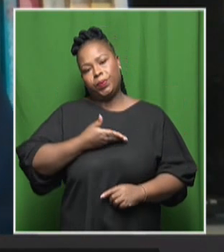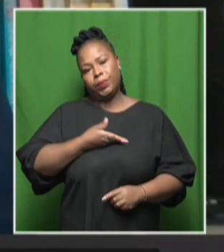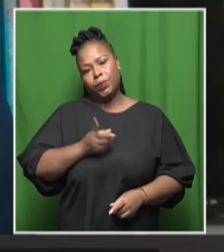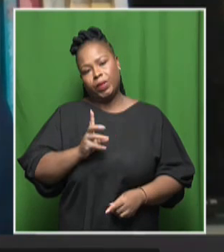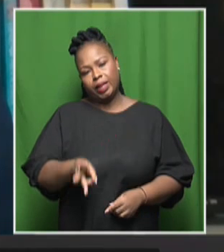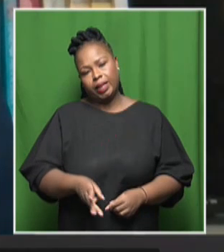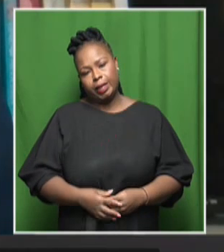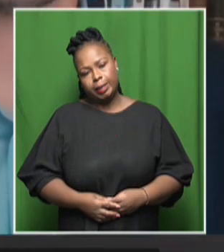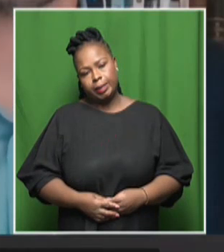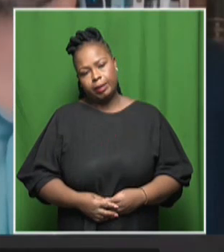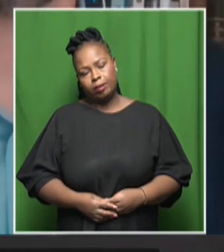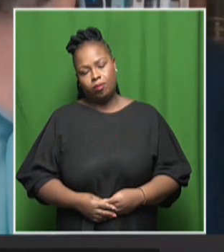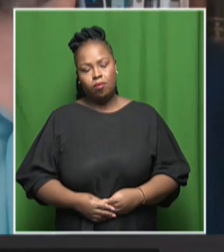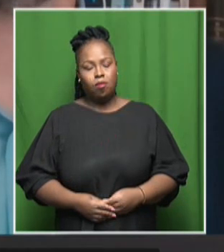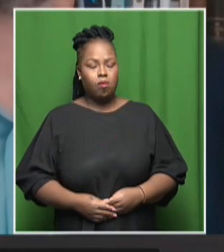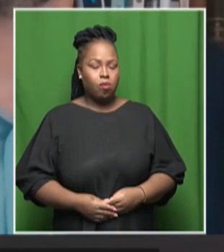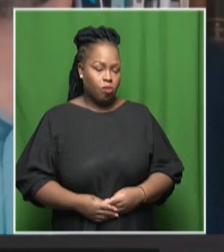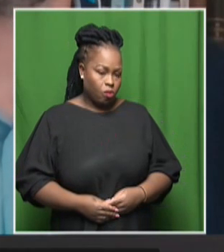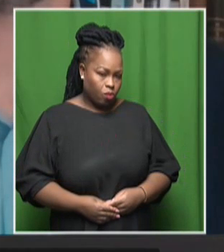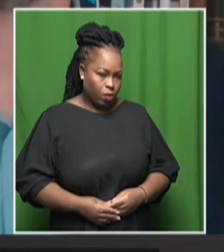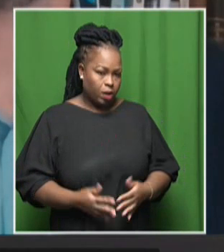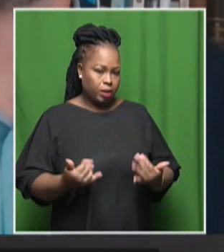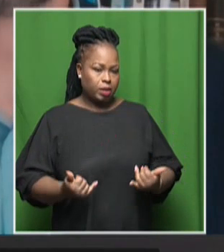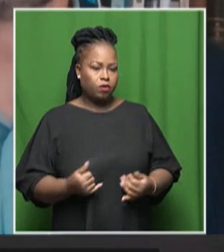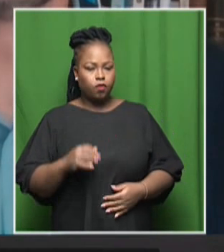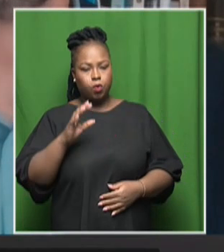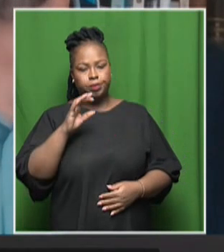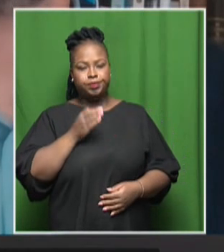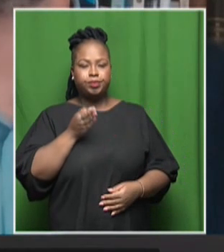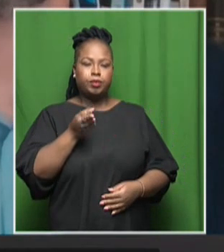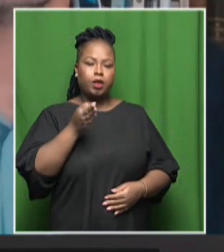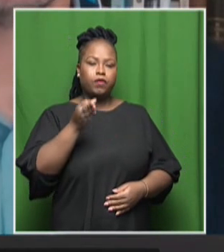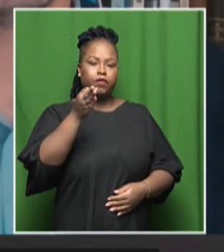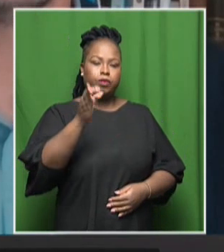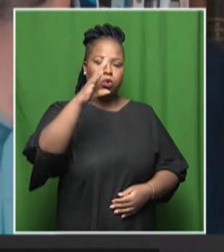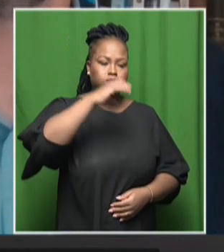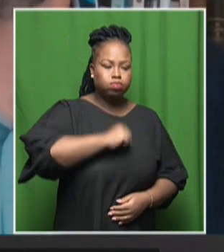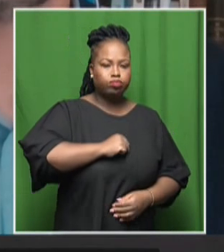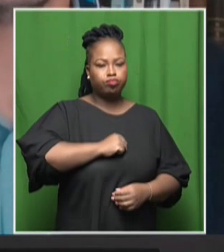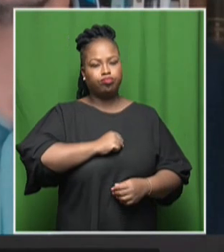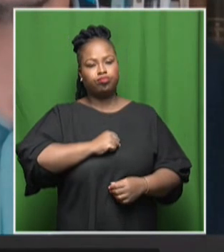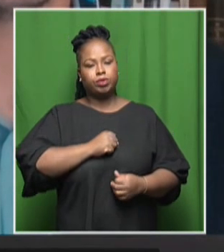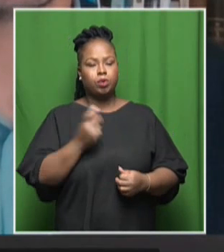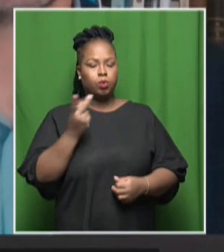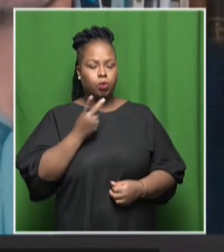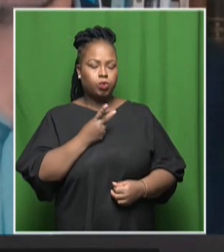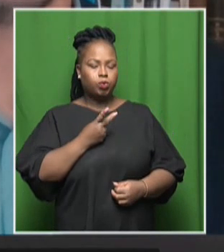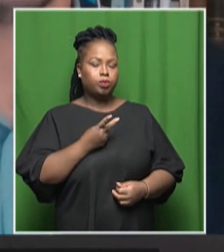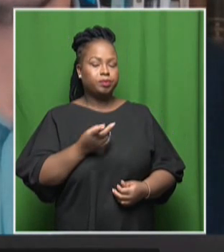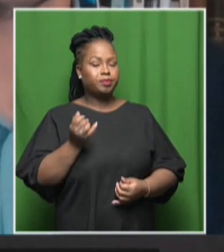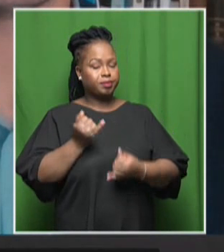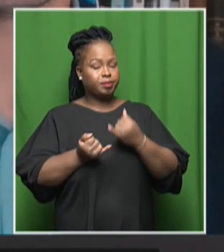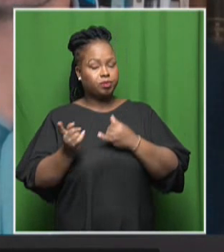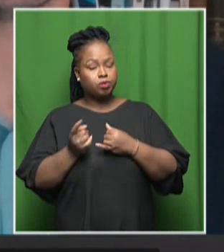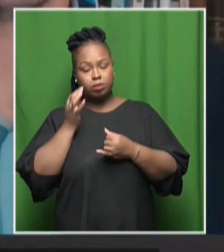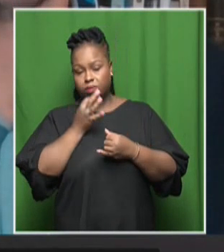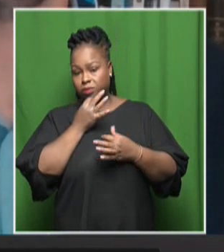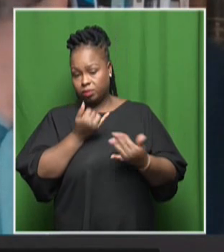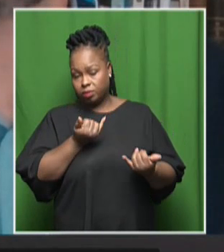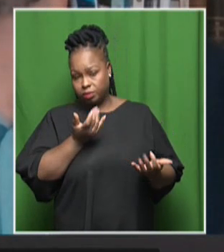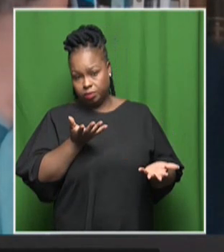So to that point, in terms of the forecasting and taking into cognizance the shortcomings that you mentioned,